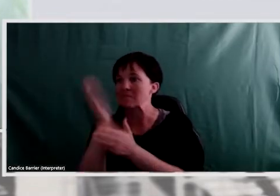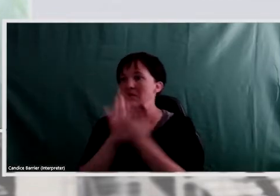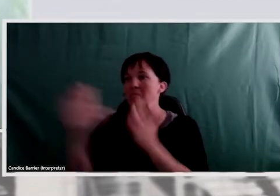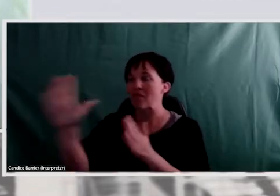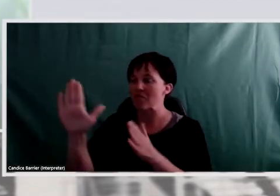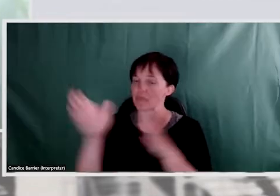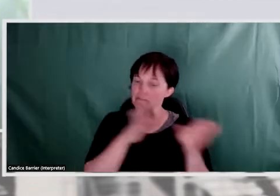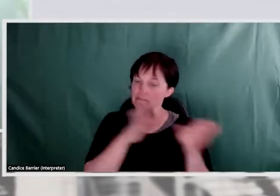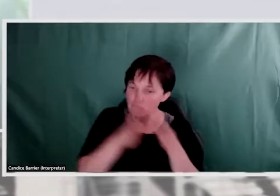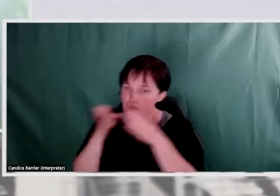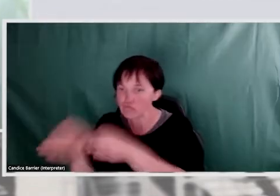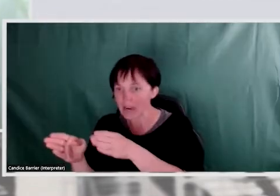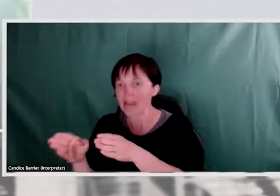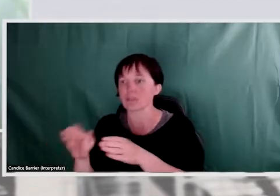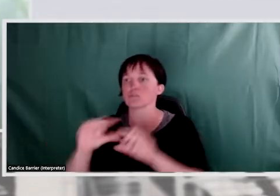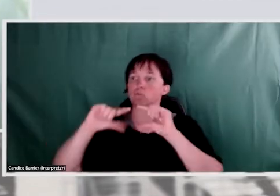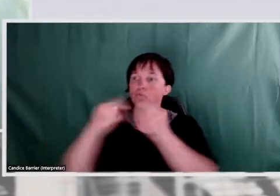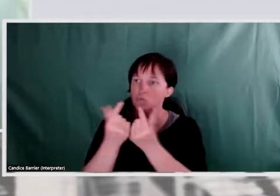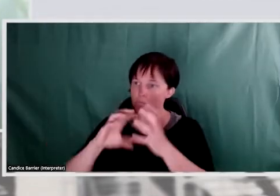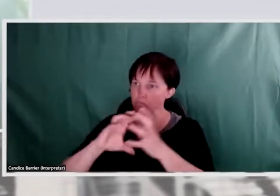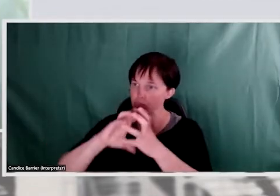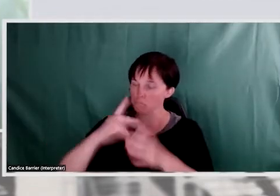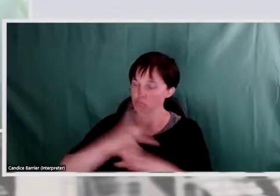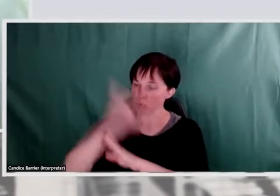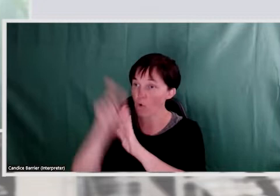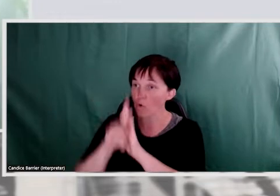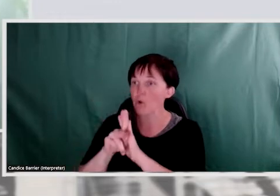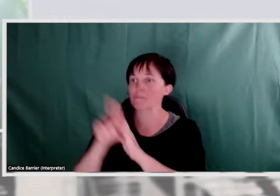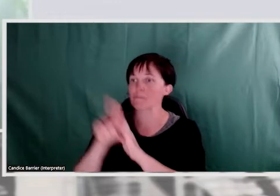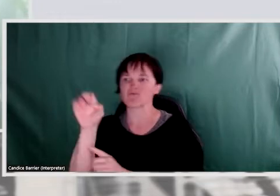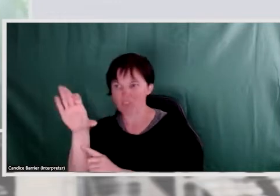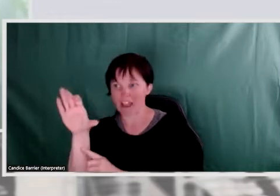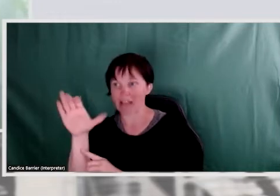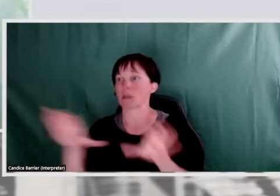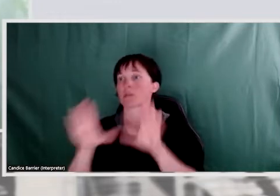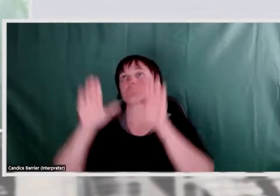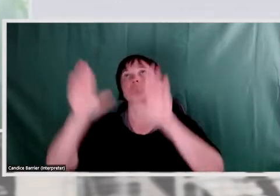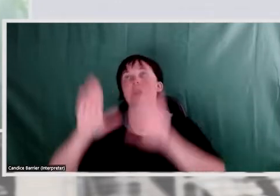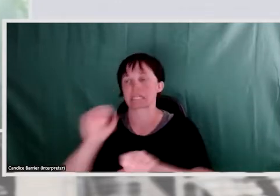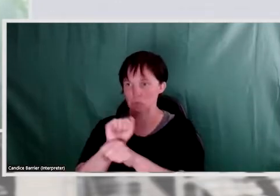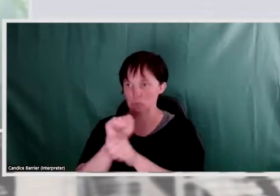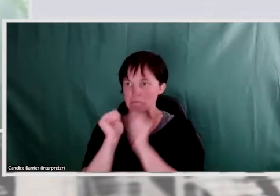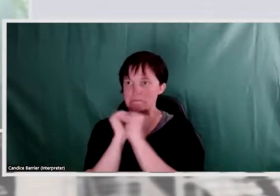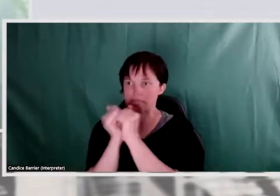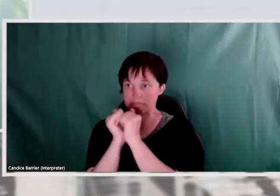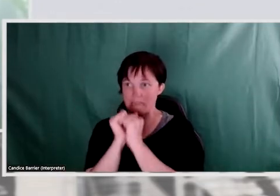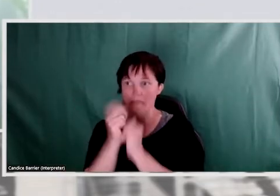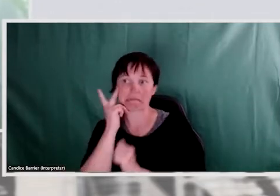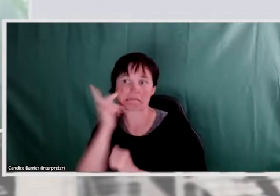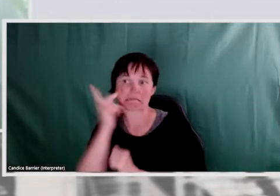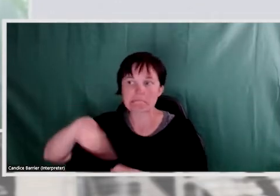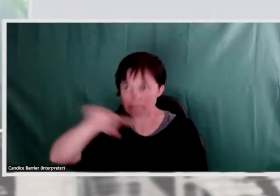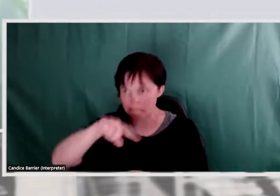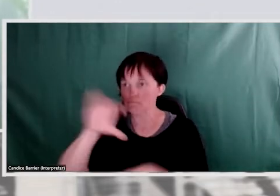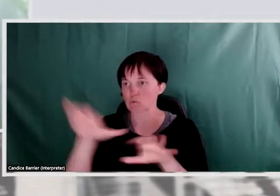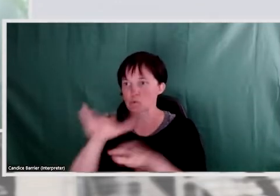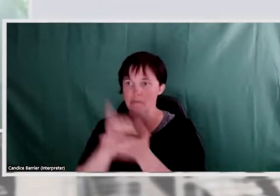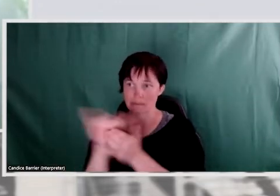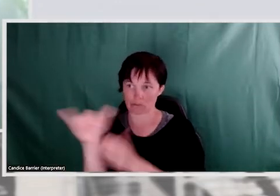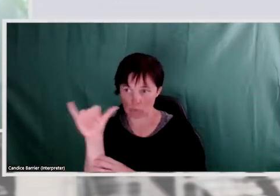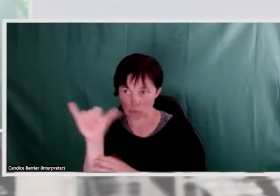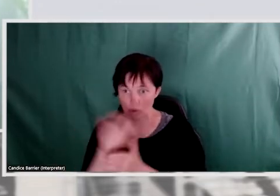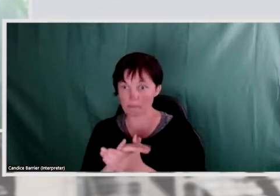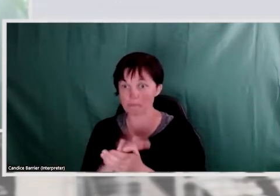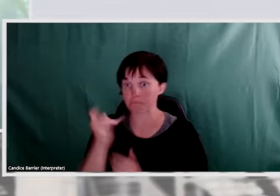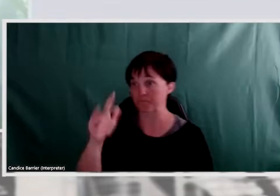food programs and also recreation assets. They've done some amazing work together, so it's always nice to kind of see them present together as well. With that, I'll